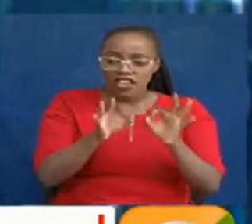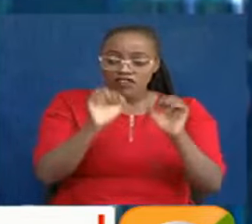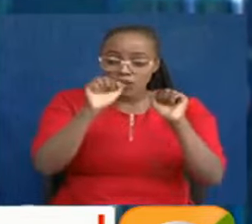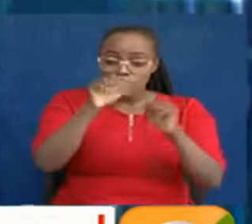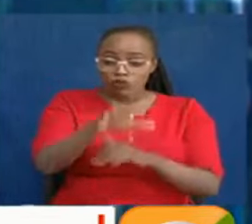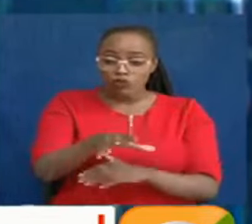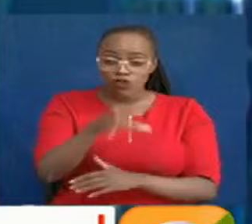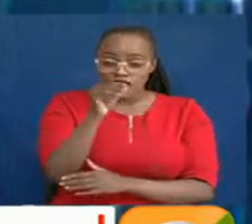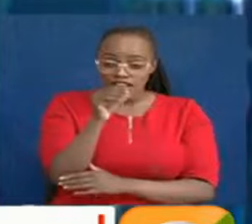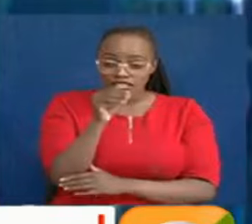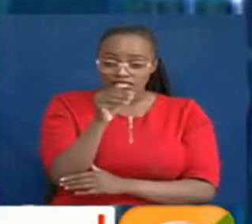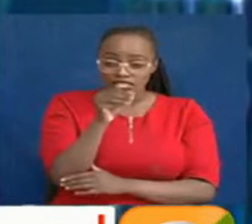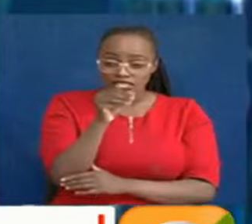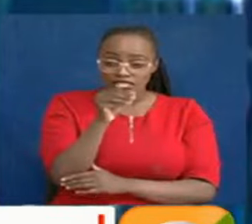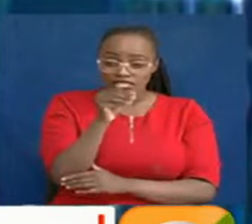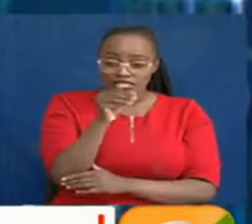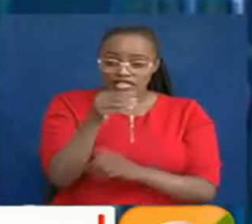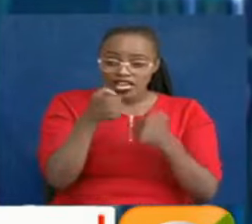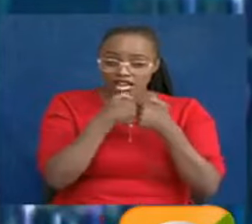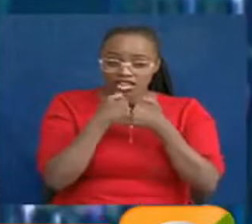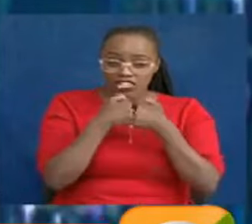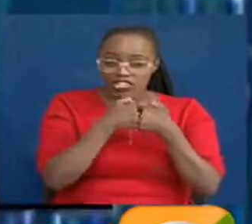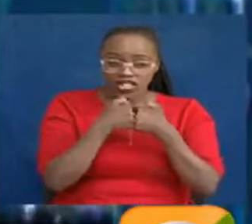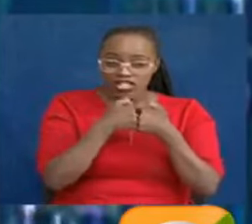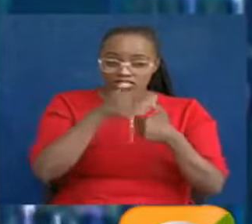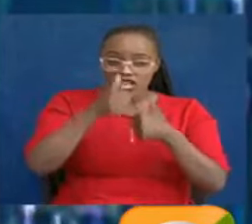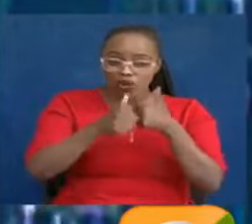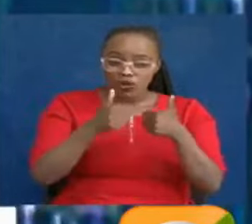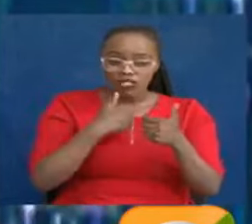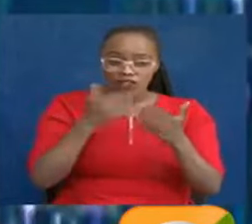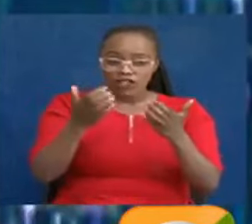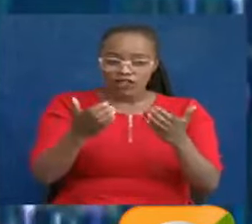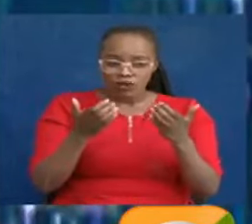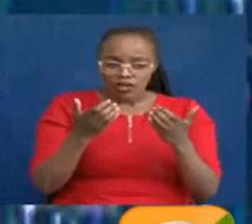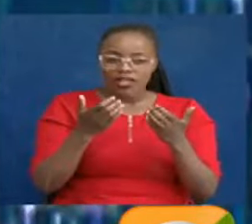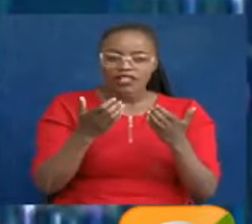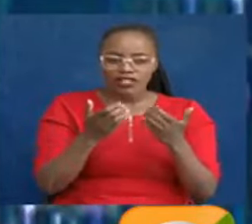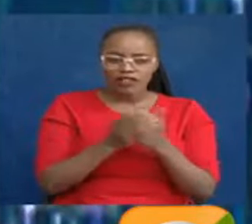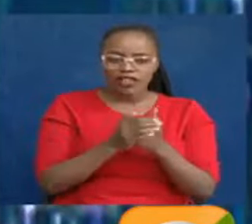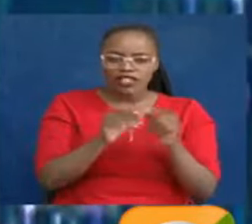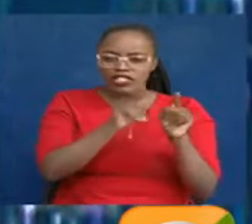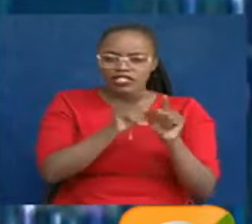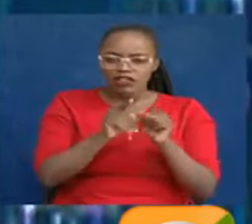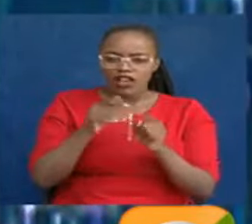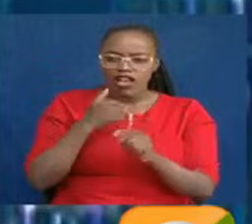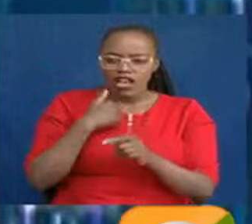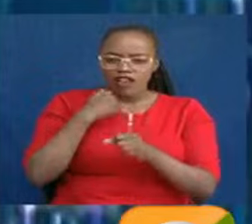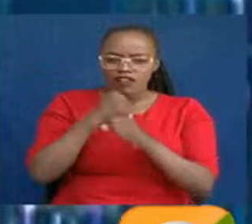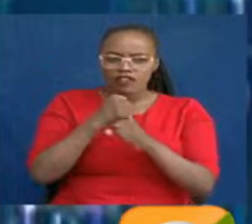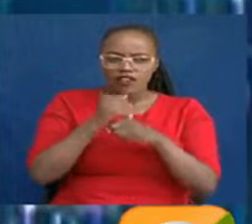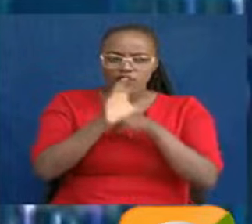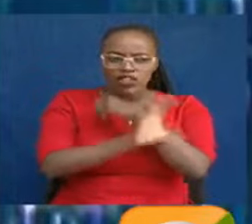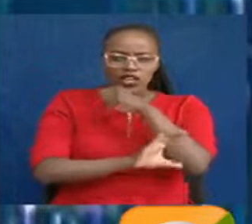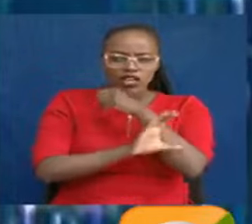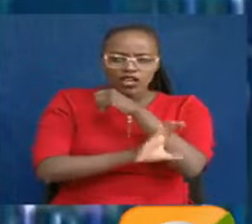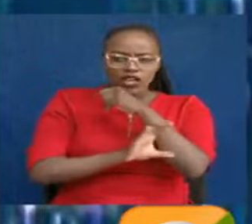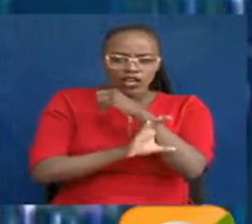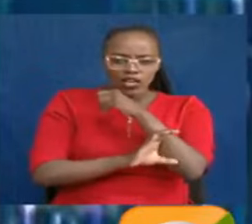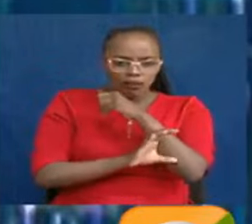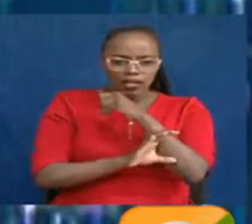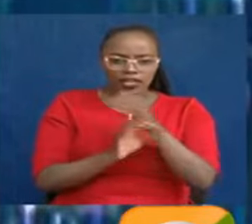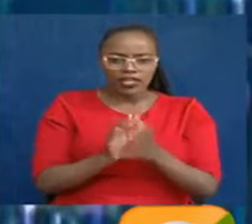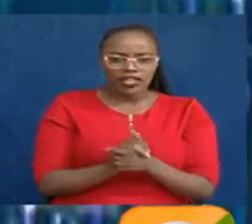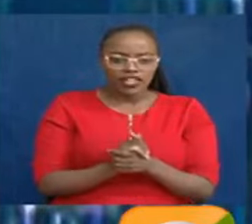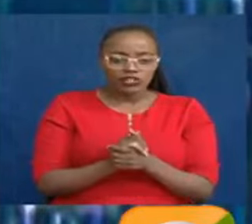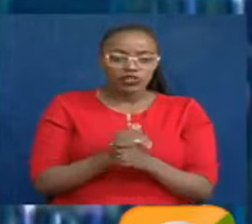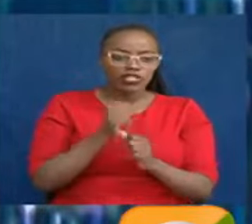the challenges that requires technology, digital technology, this is where I think we can come in to make sure that we can partner